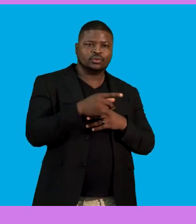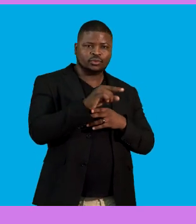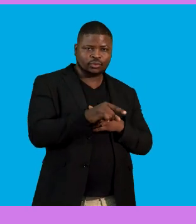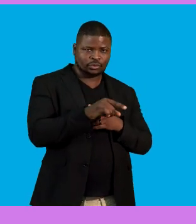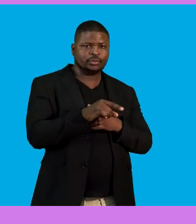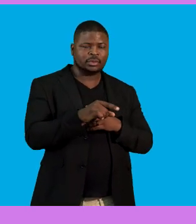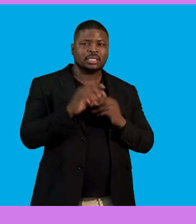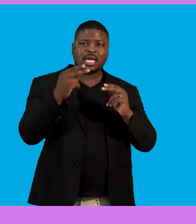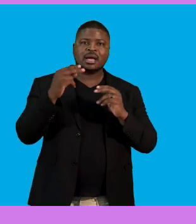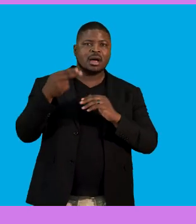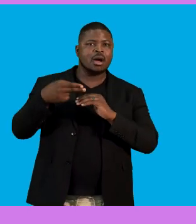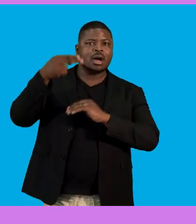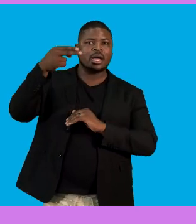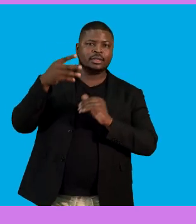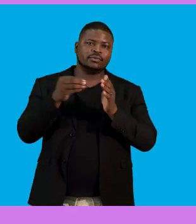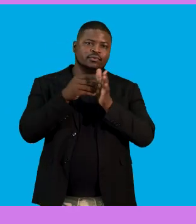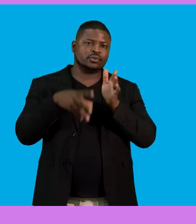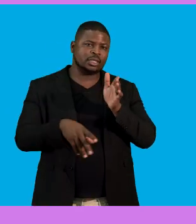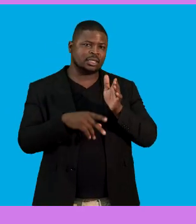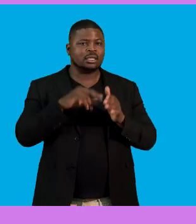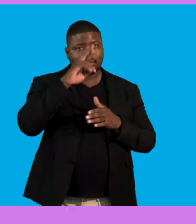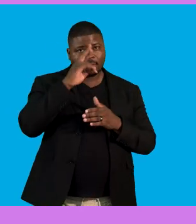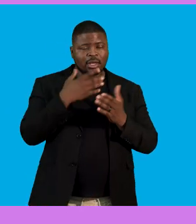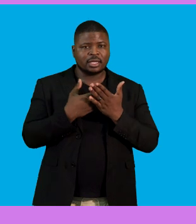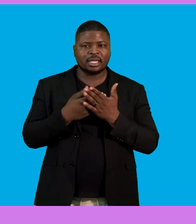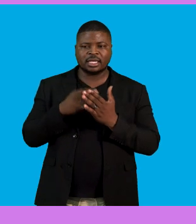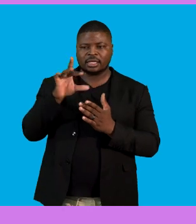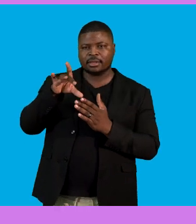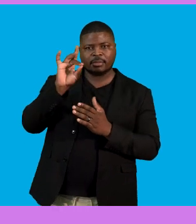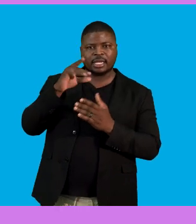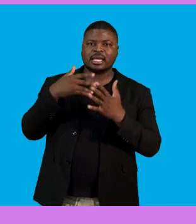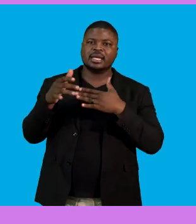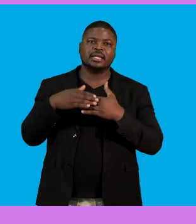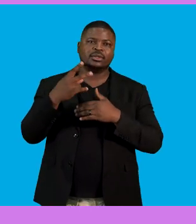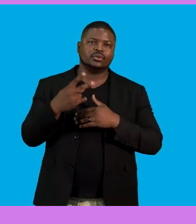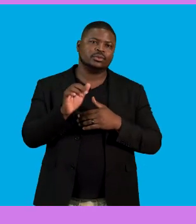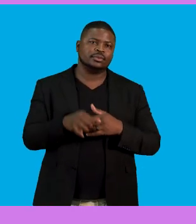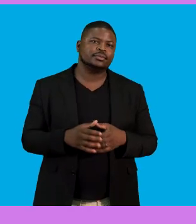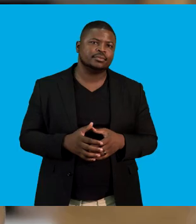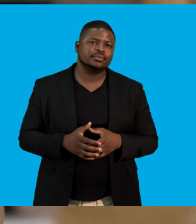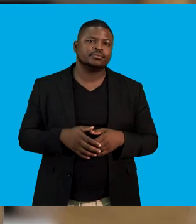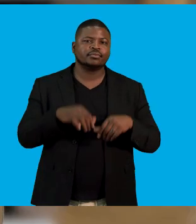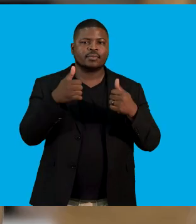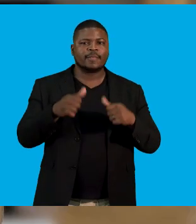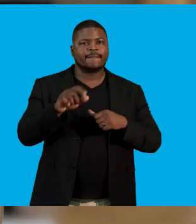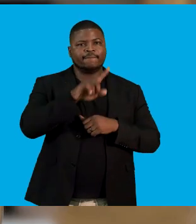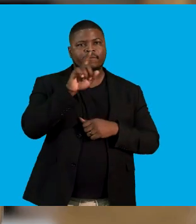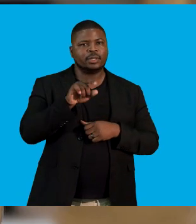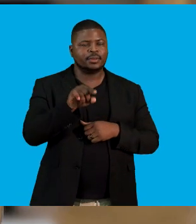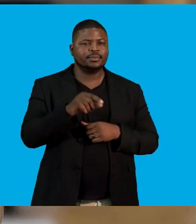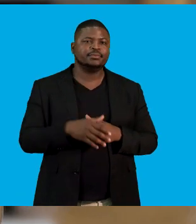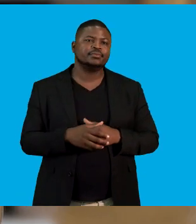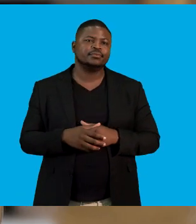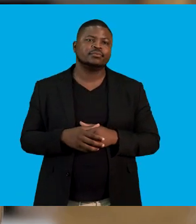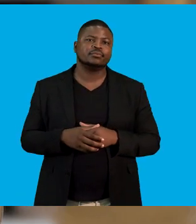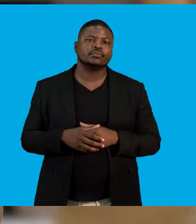two. Height of learners. So you can pick any two amongst the one that I've written there. The next question says,